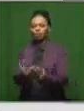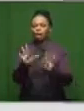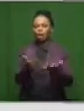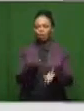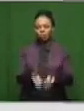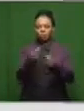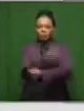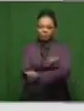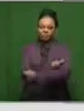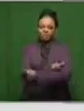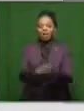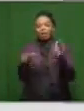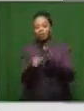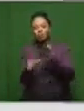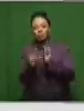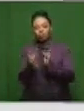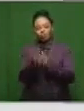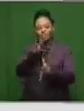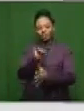and I must say that